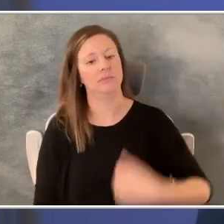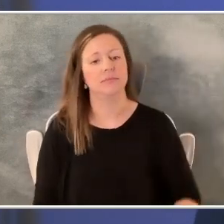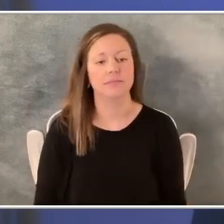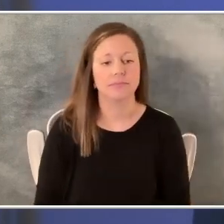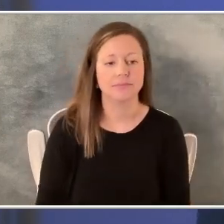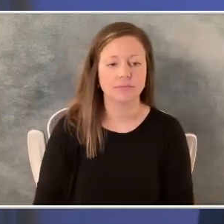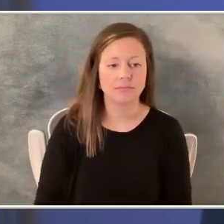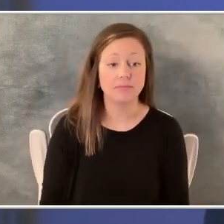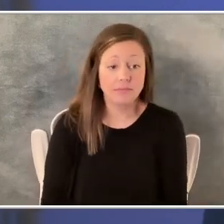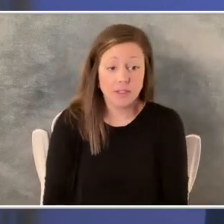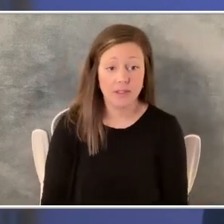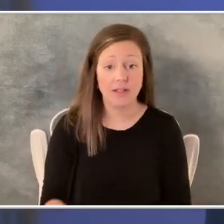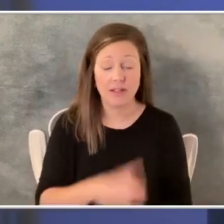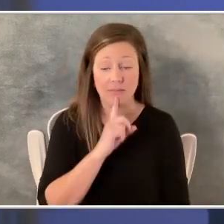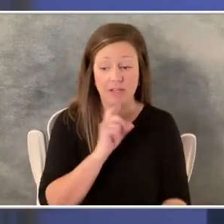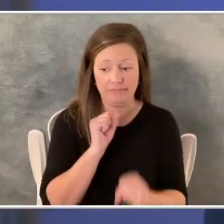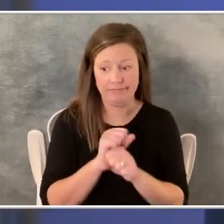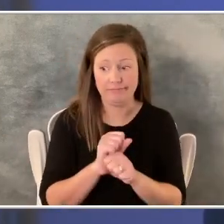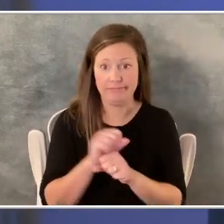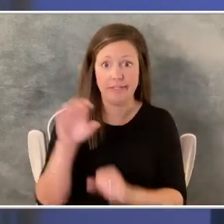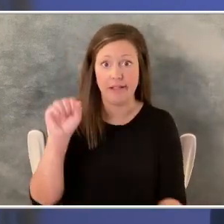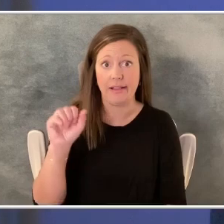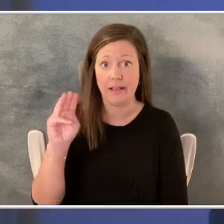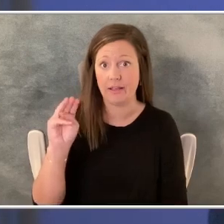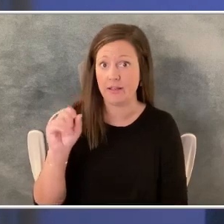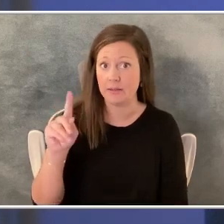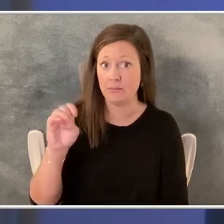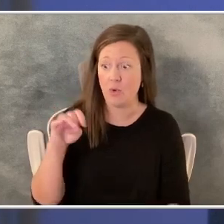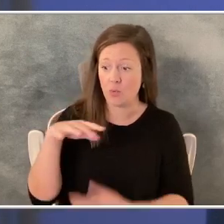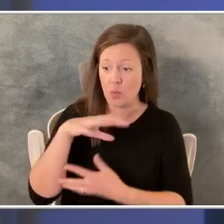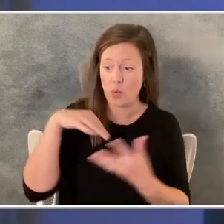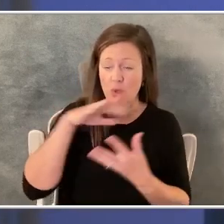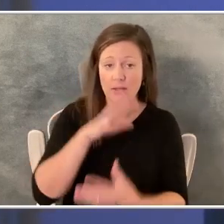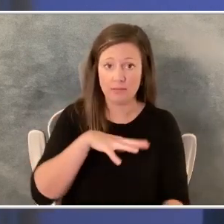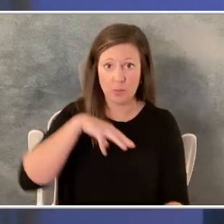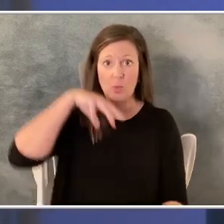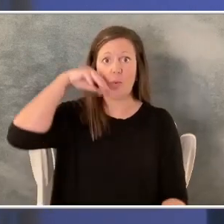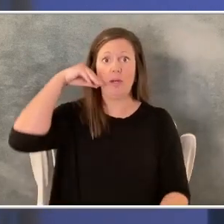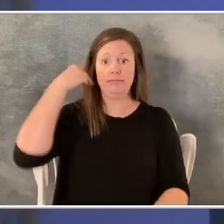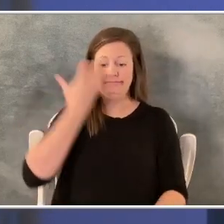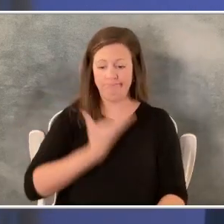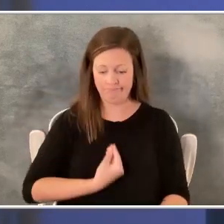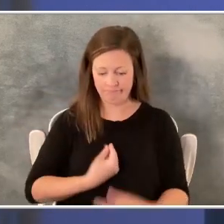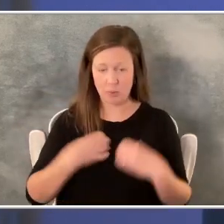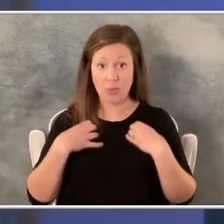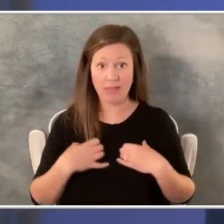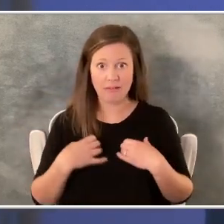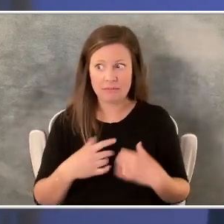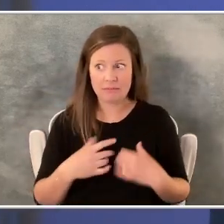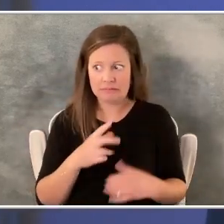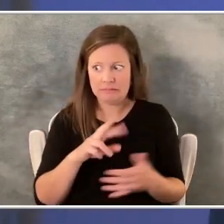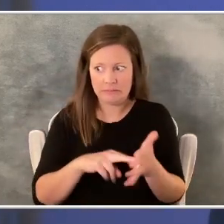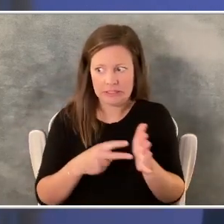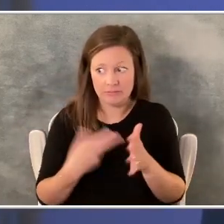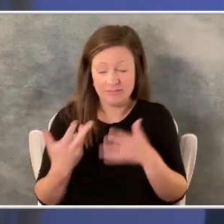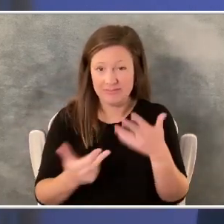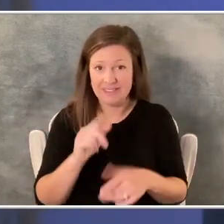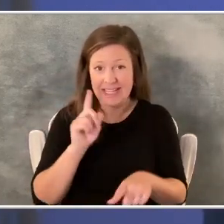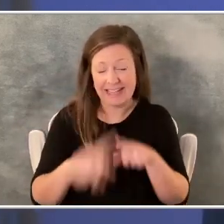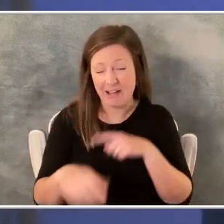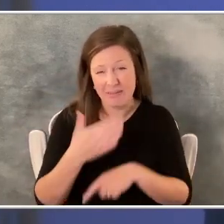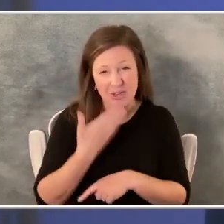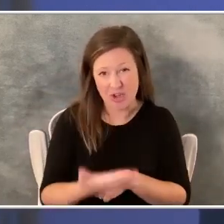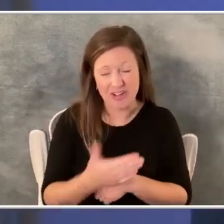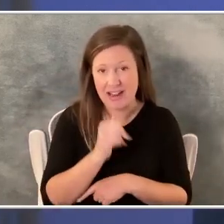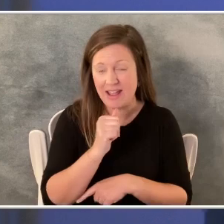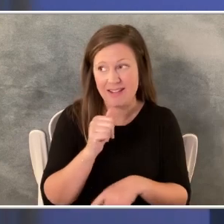smoke into your lungs. That can't be good. That's there's no way you can convince